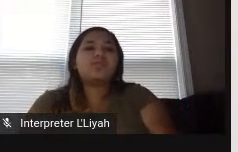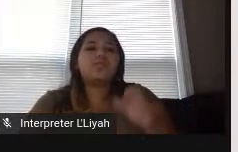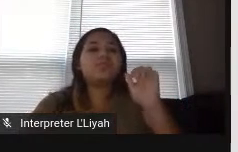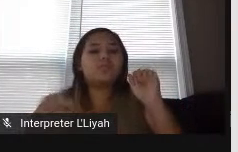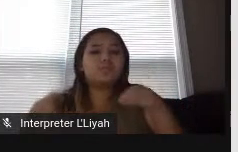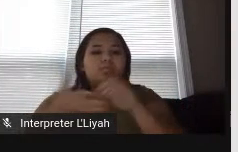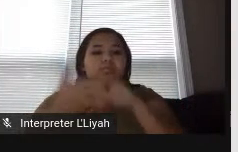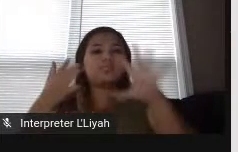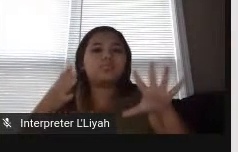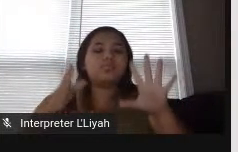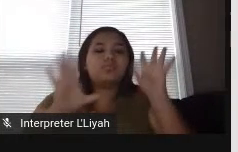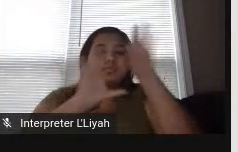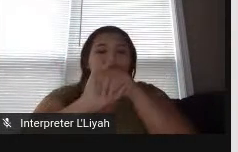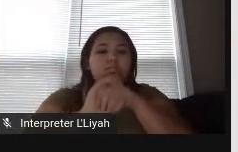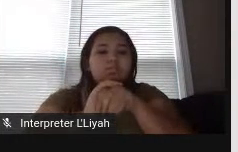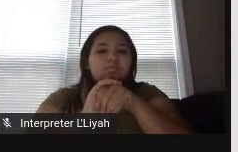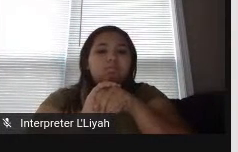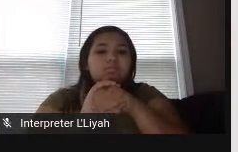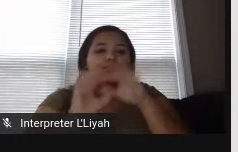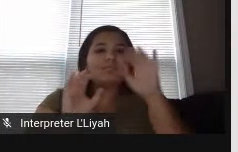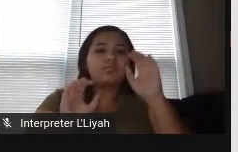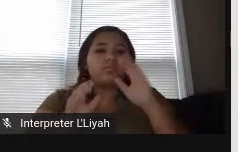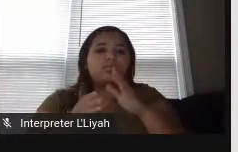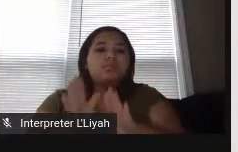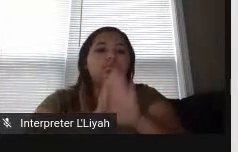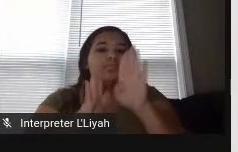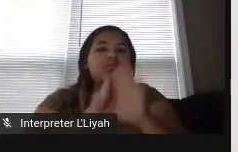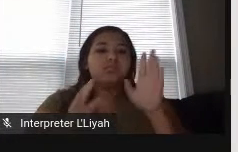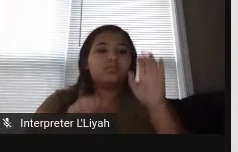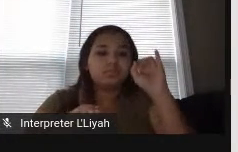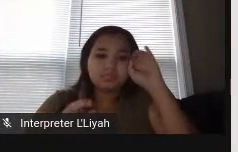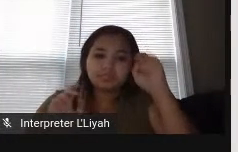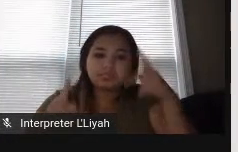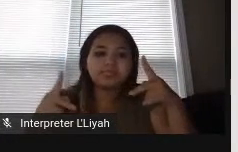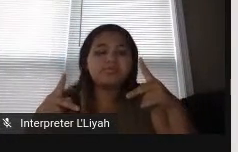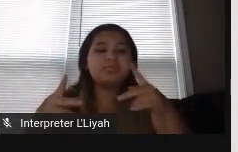So can students be involved in developing their own